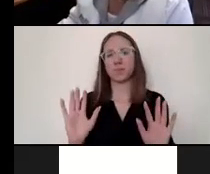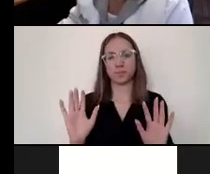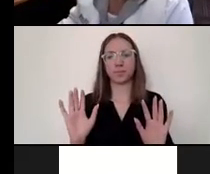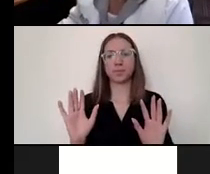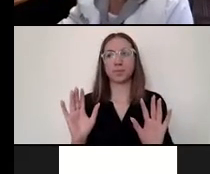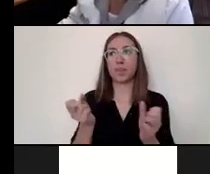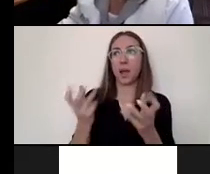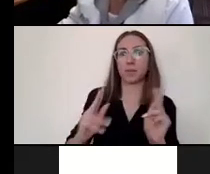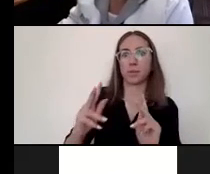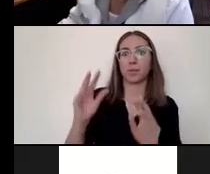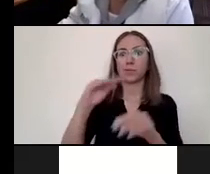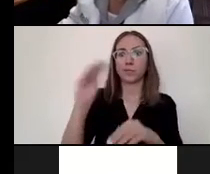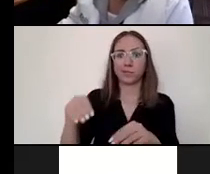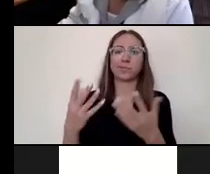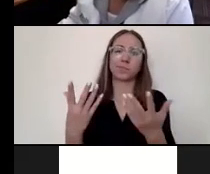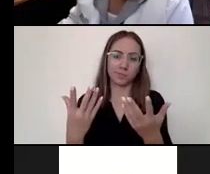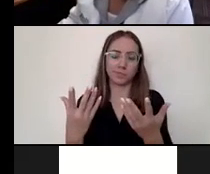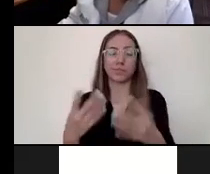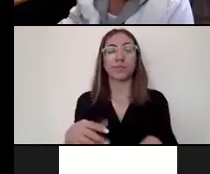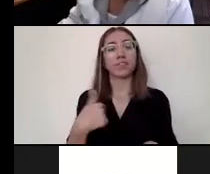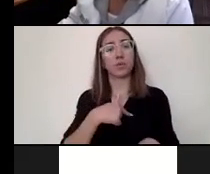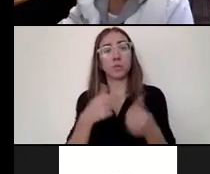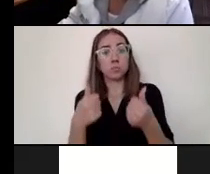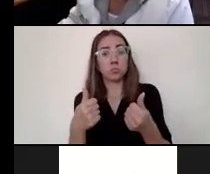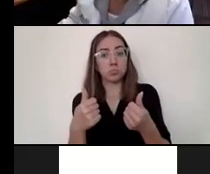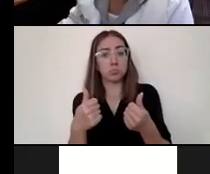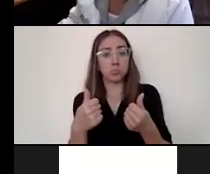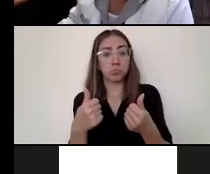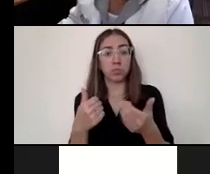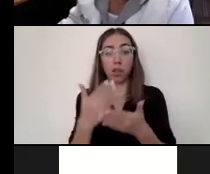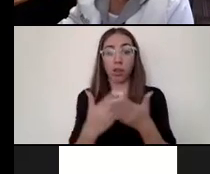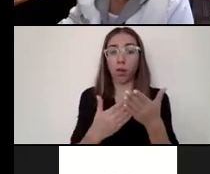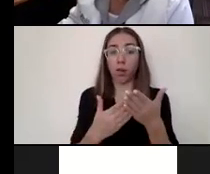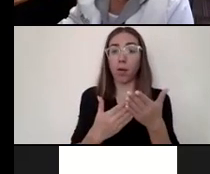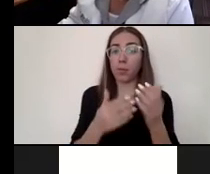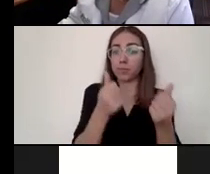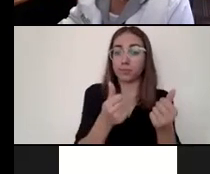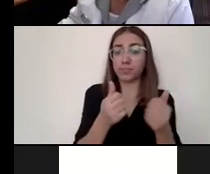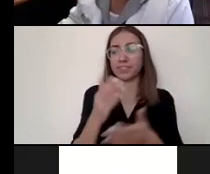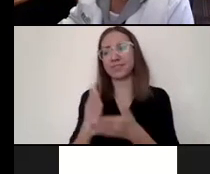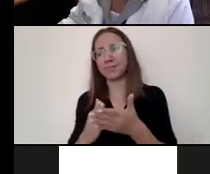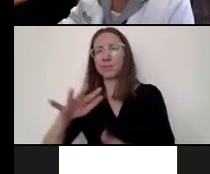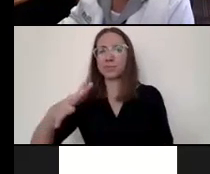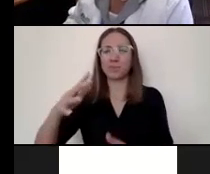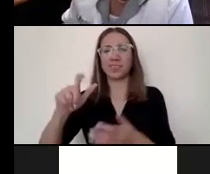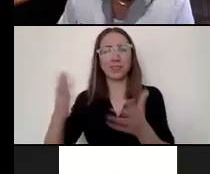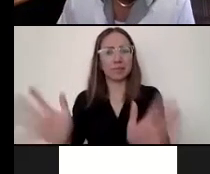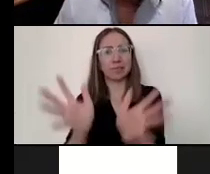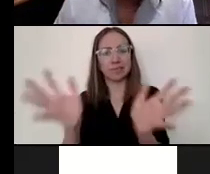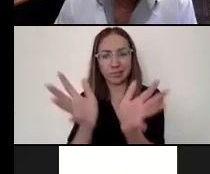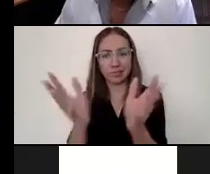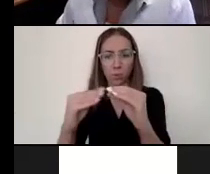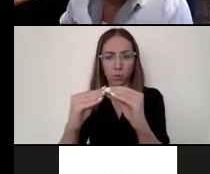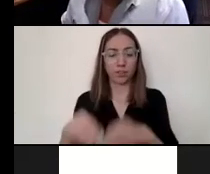of vaccinations. In Florida, we're doing well. Certain parts of Florida are doing really well, but other parts are still, need to get